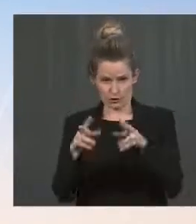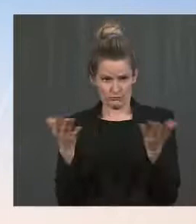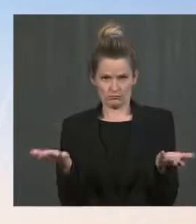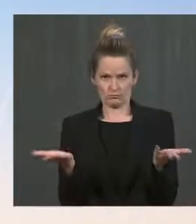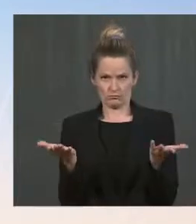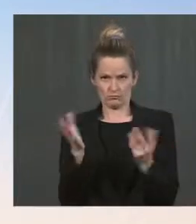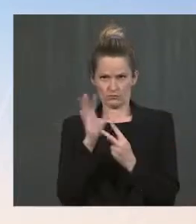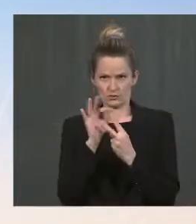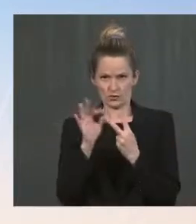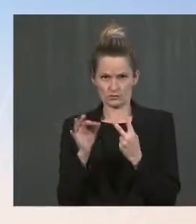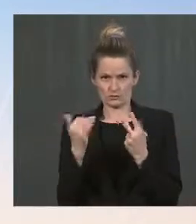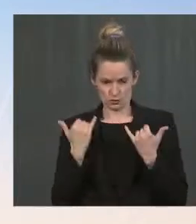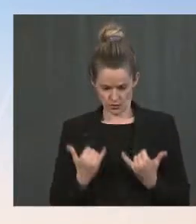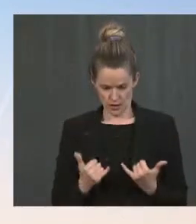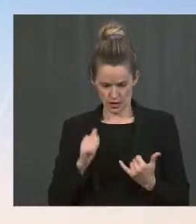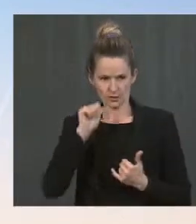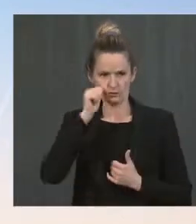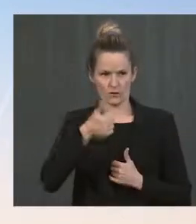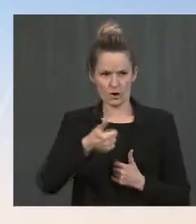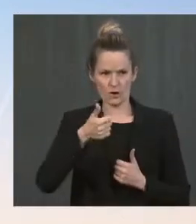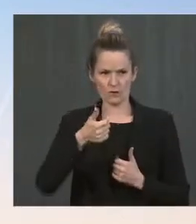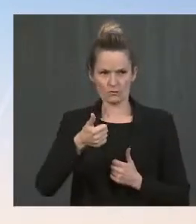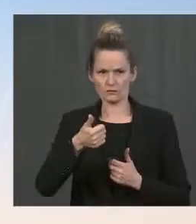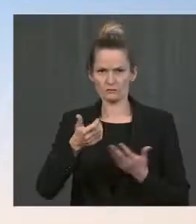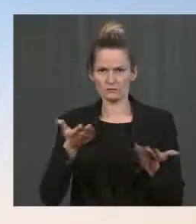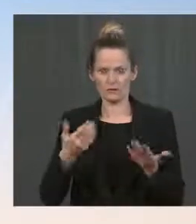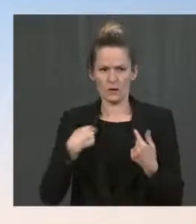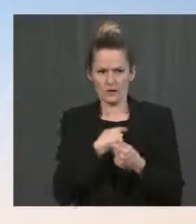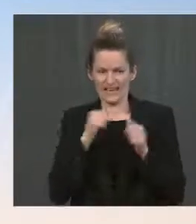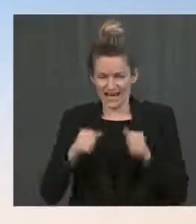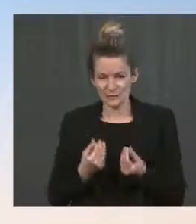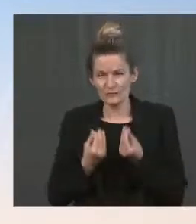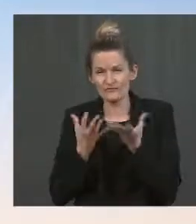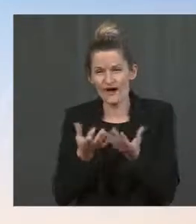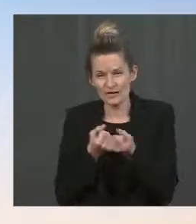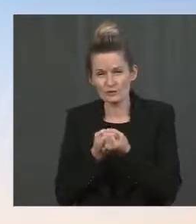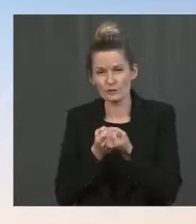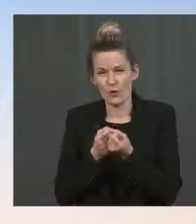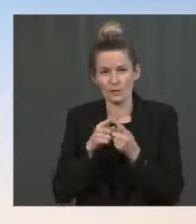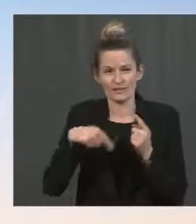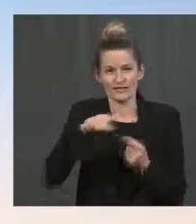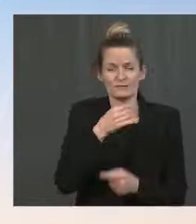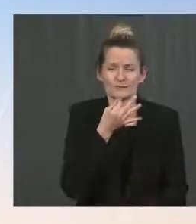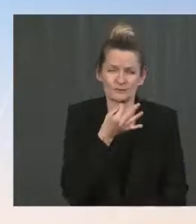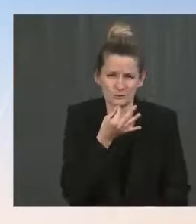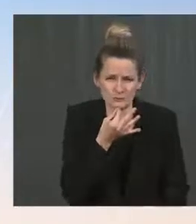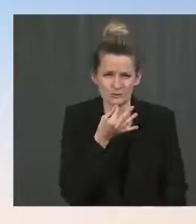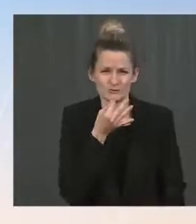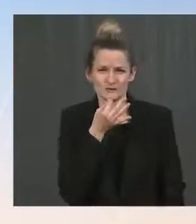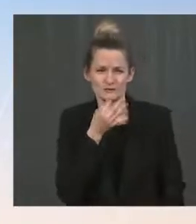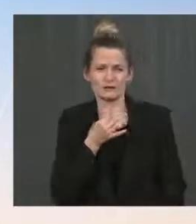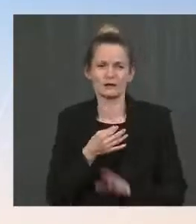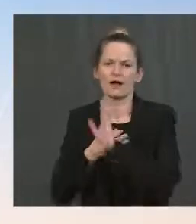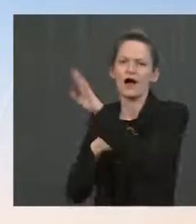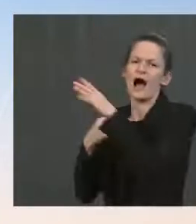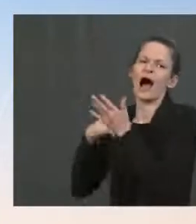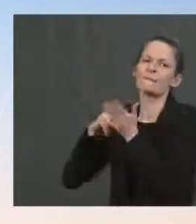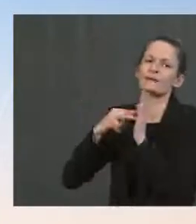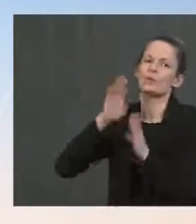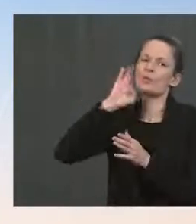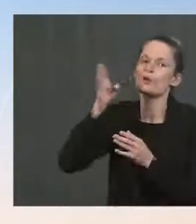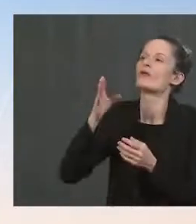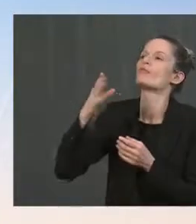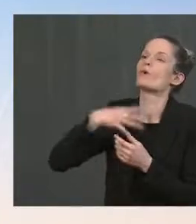hopeful we will have more to convey to them directly. But in terms of tangible help that's on the way, would the White House support the FDA lifting restrictions